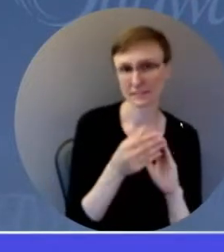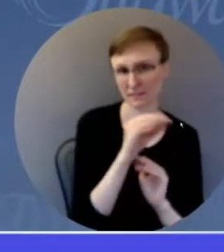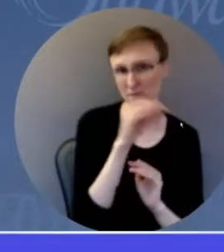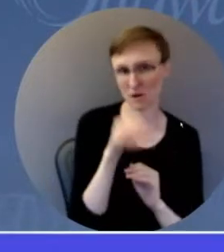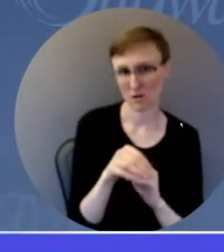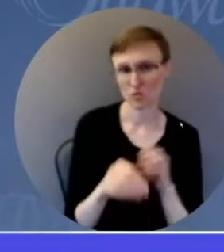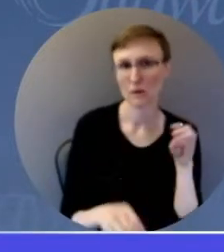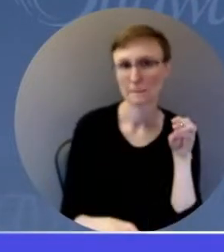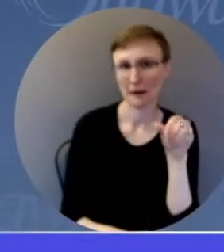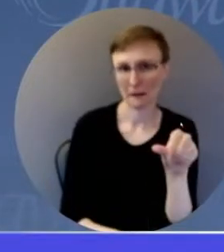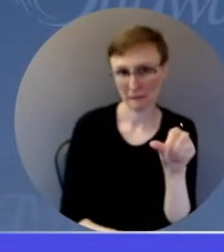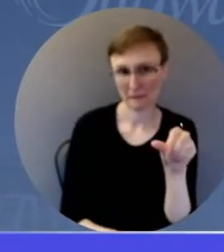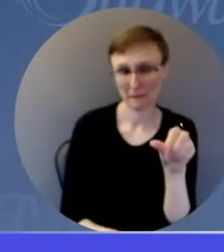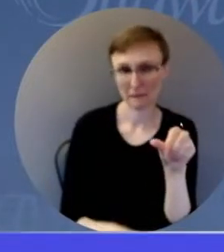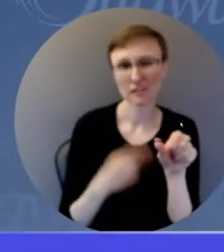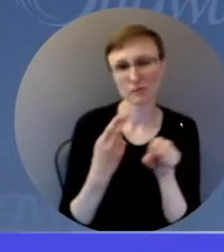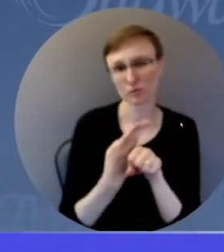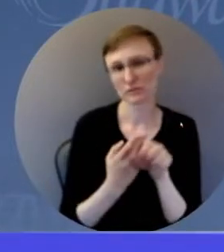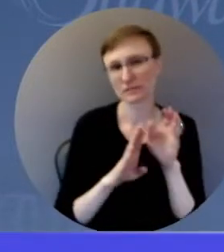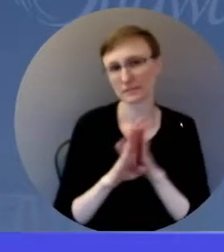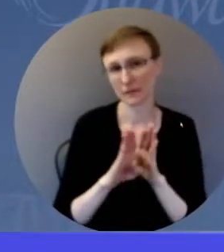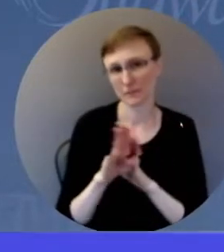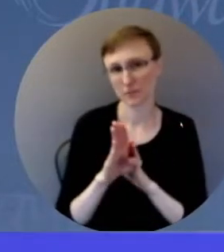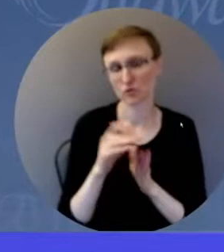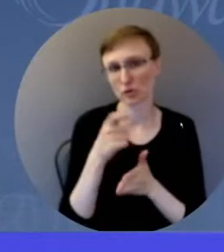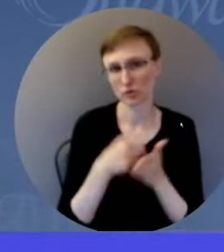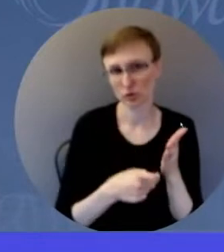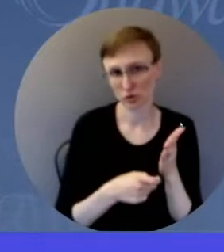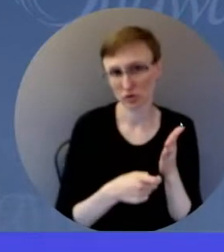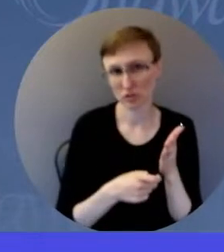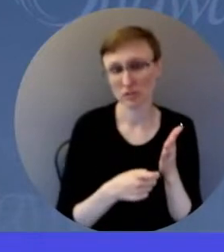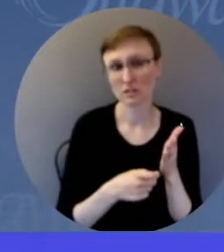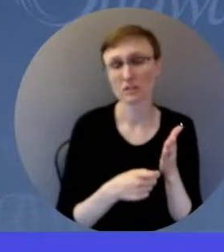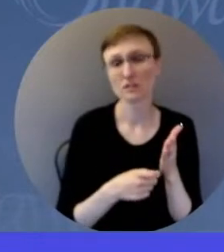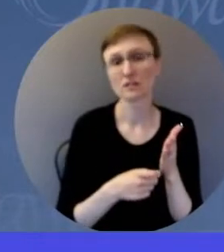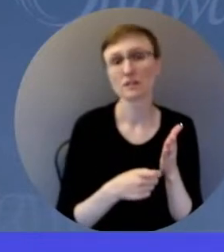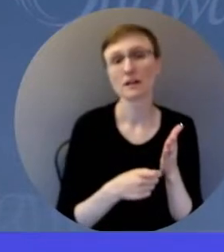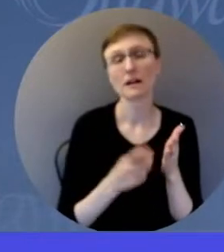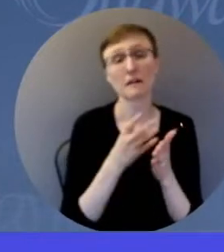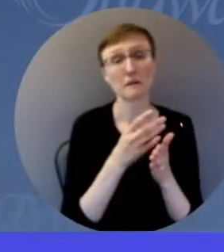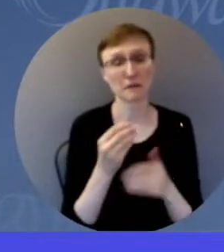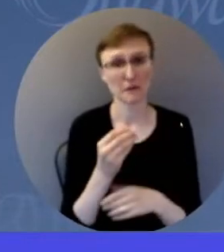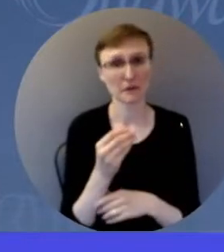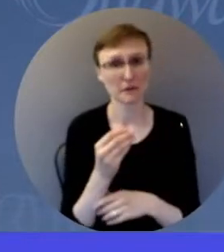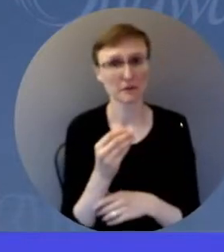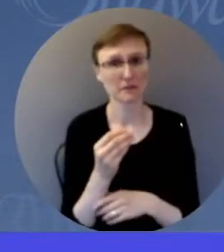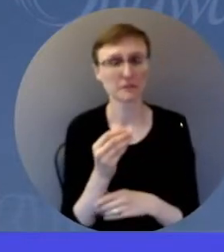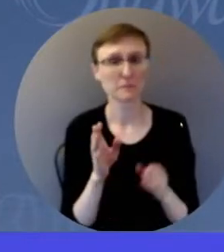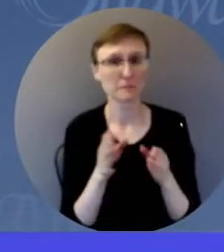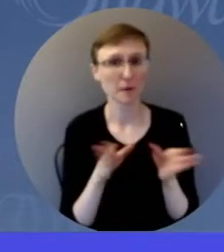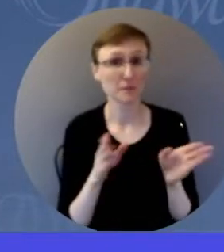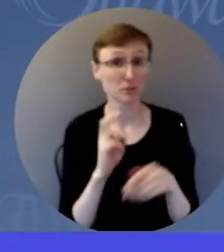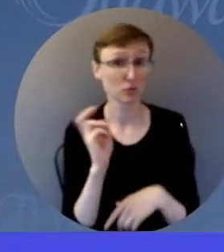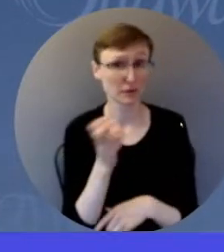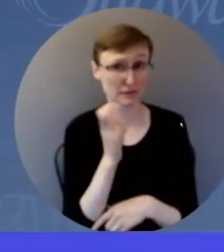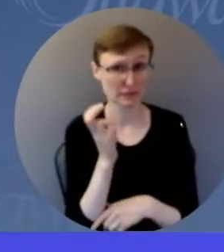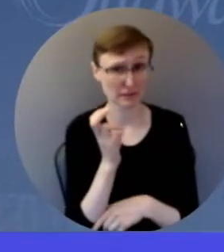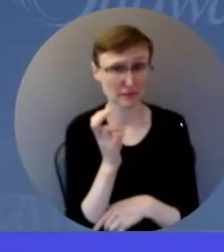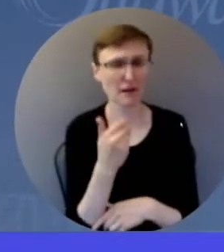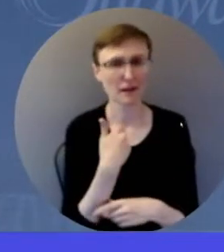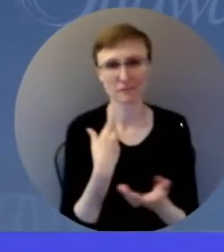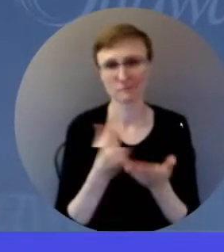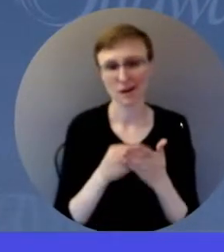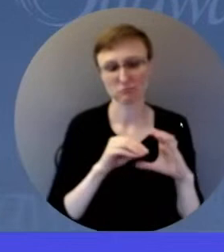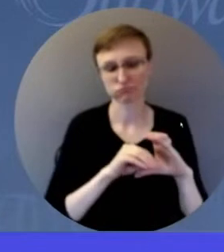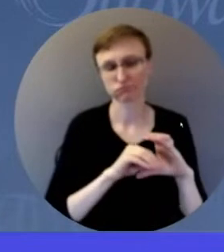using the development charges, as well as using the reserve from public transit. We've